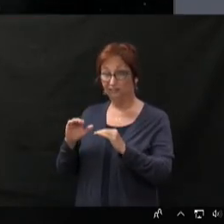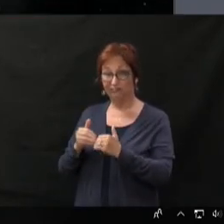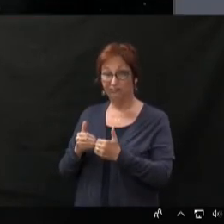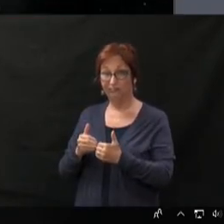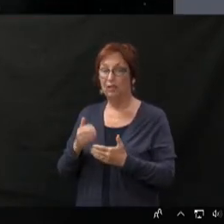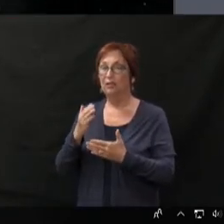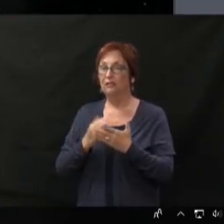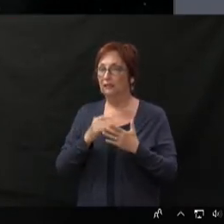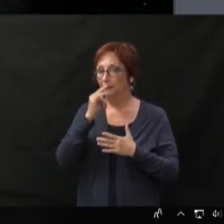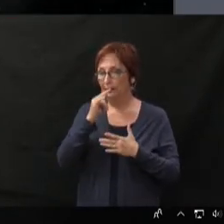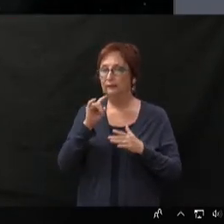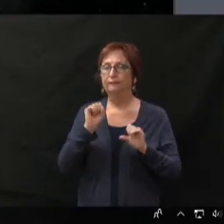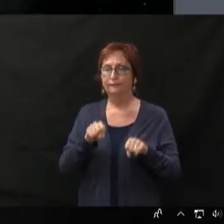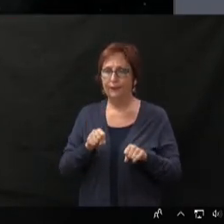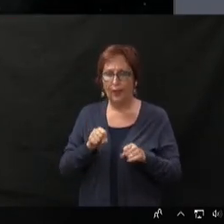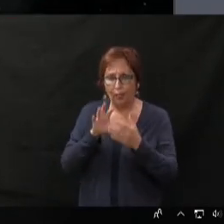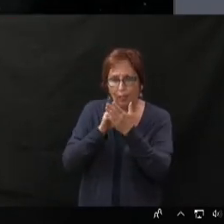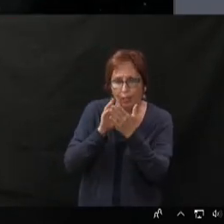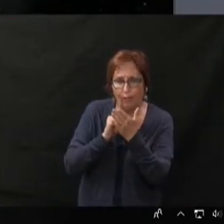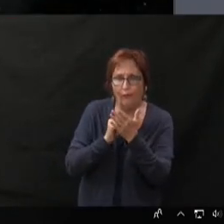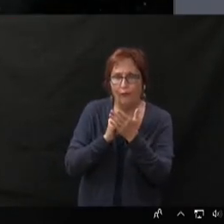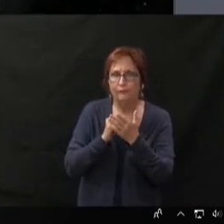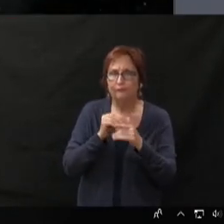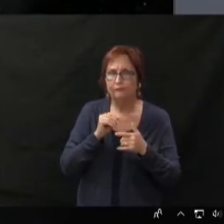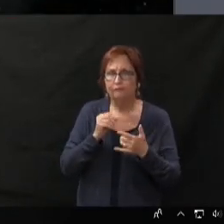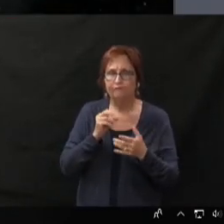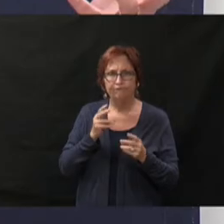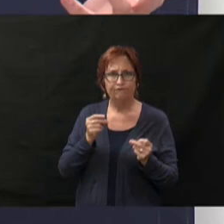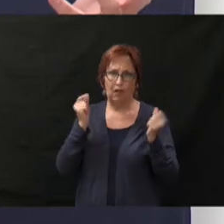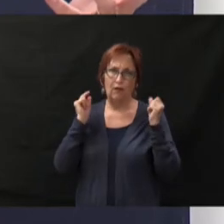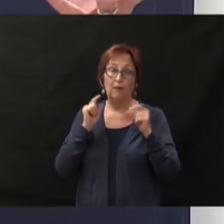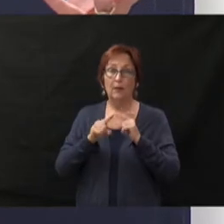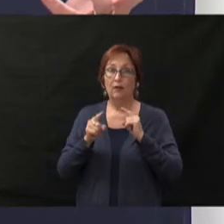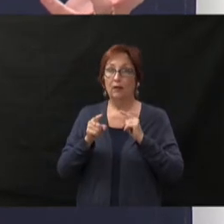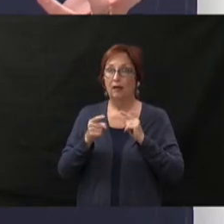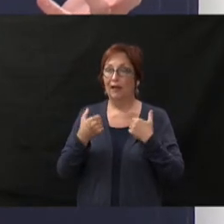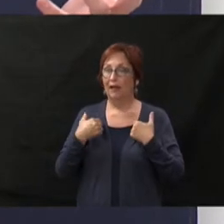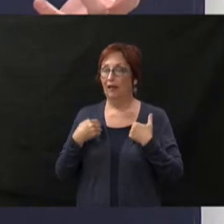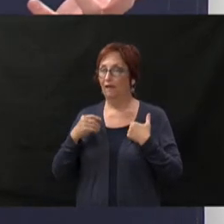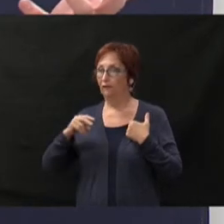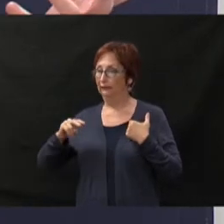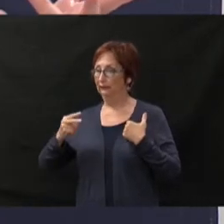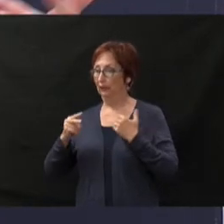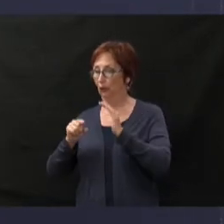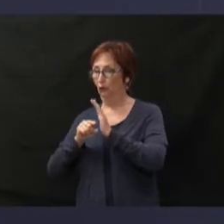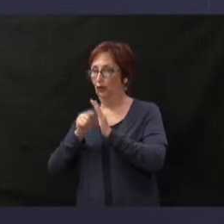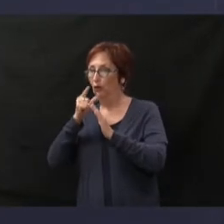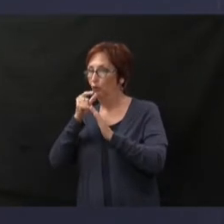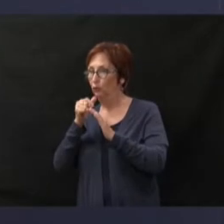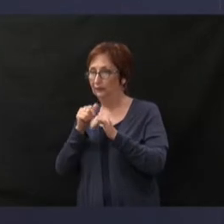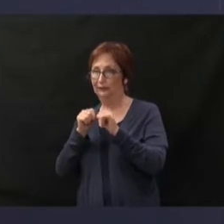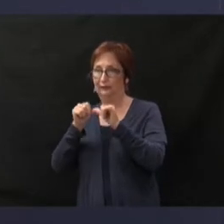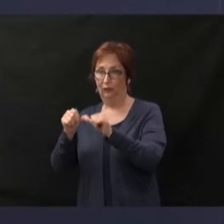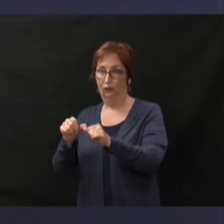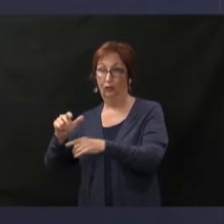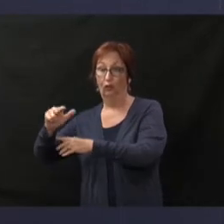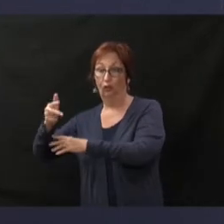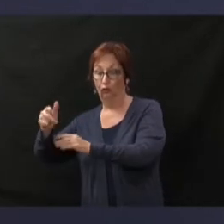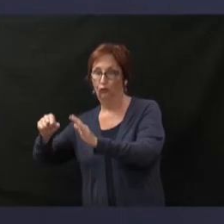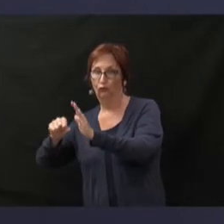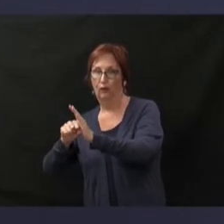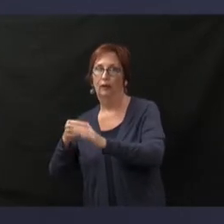Some kids can handle half of them. I have a second grader going into third grade, and I